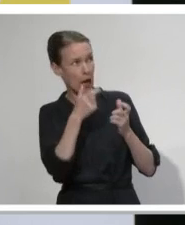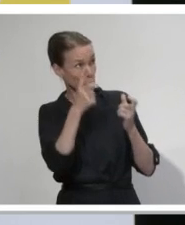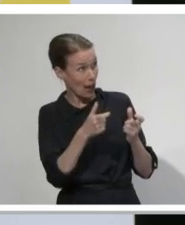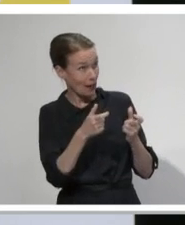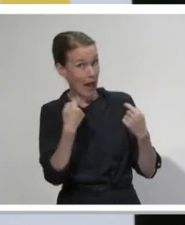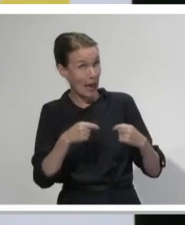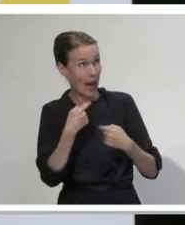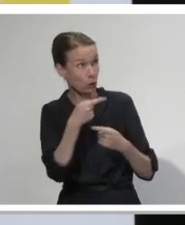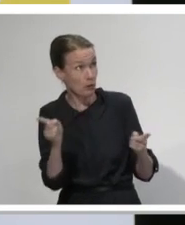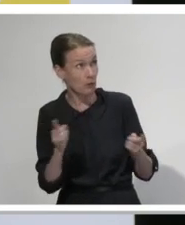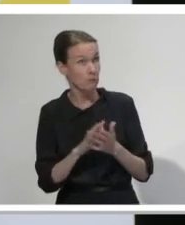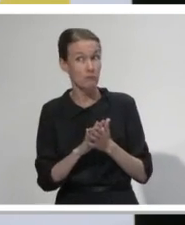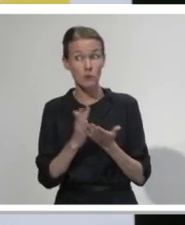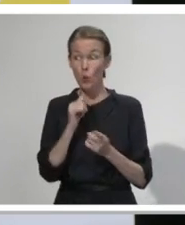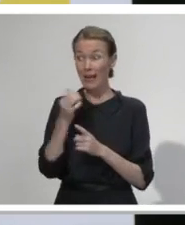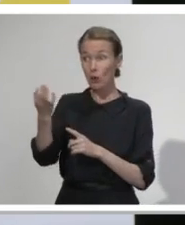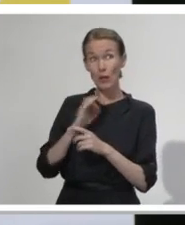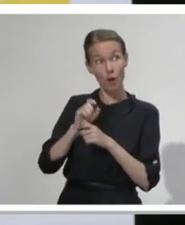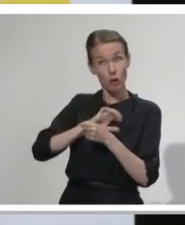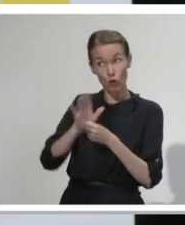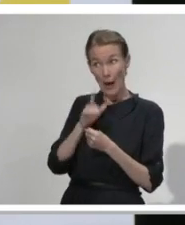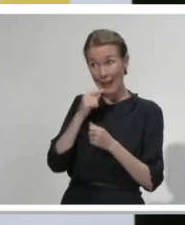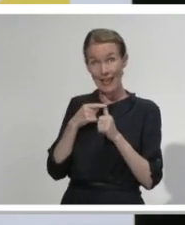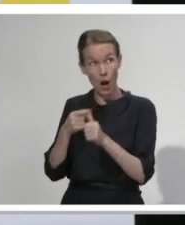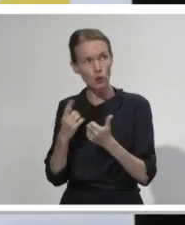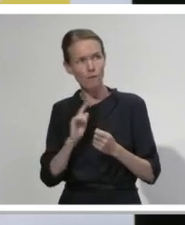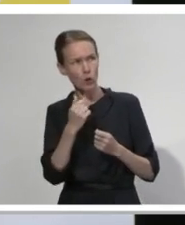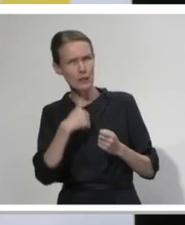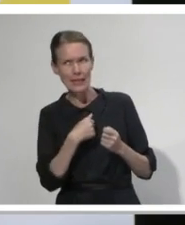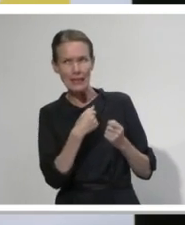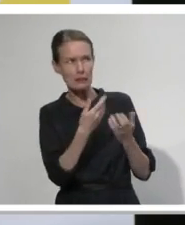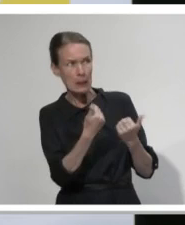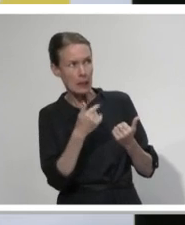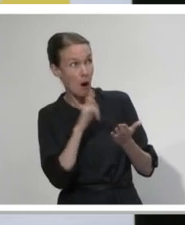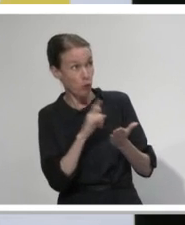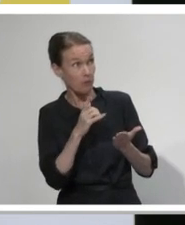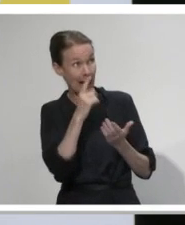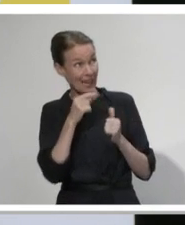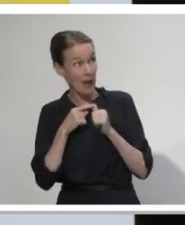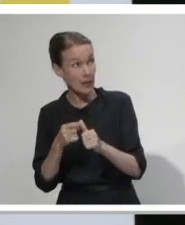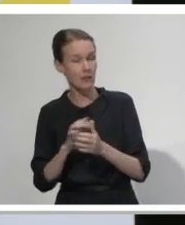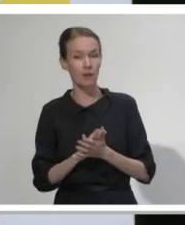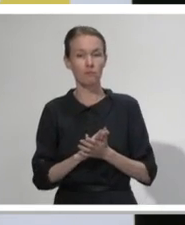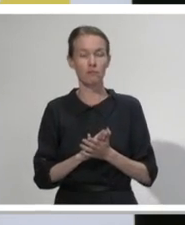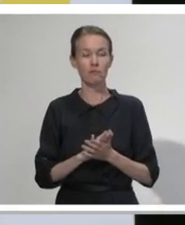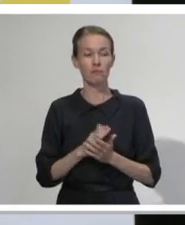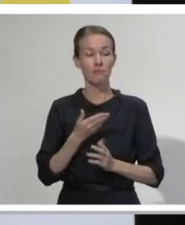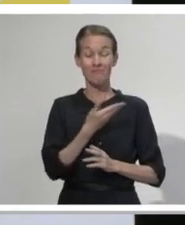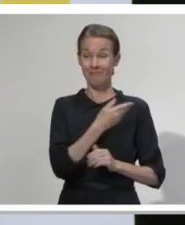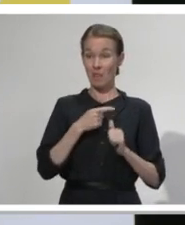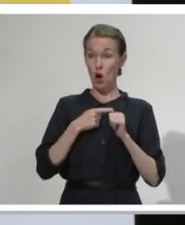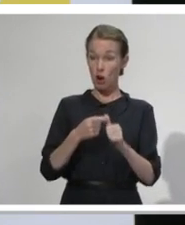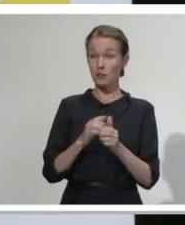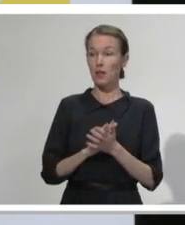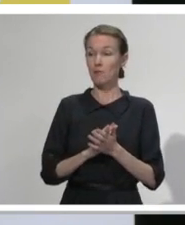what the question is. I mean, if it's something that involves a minister's office or a particular issue that a minister has been commenting on, it would be the normal